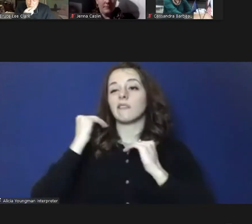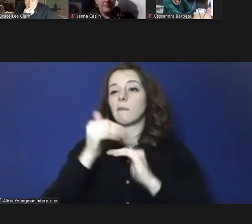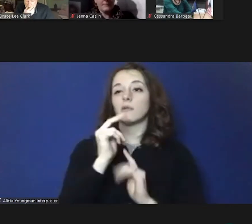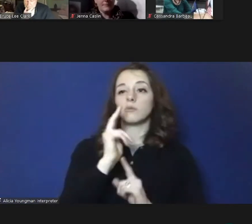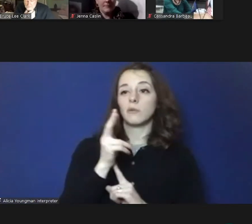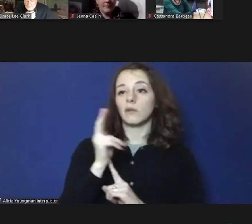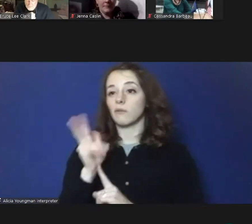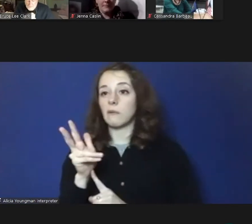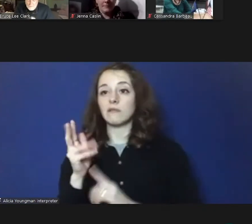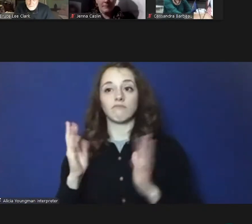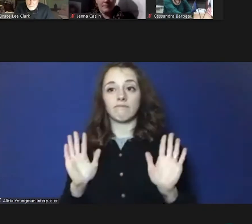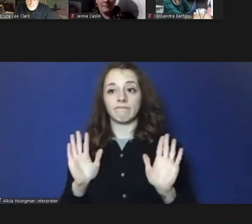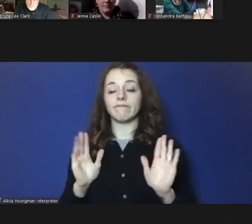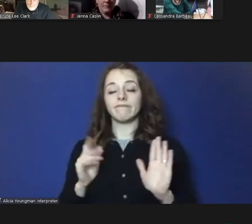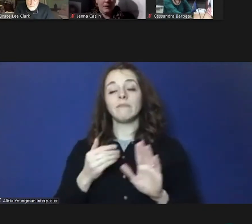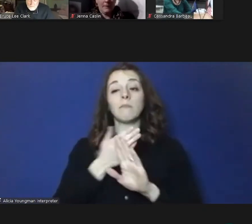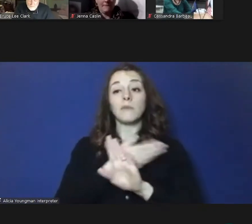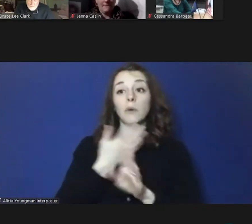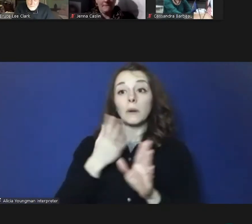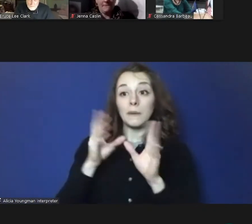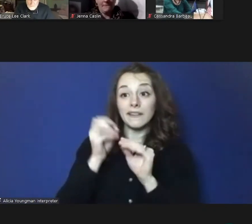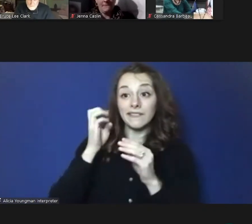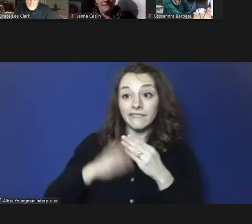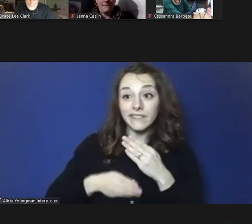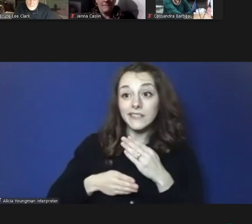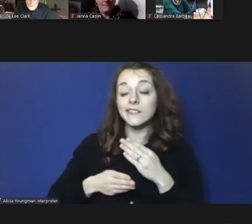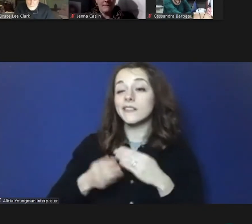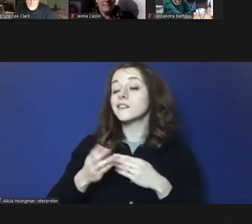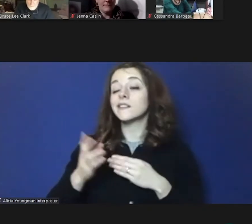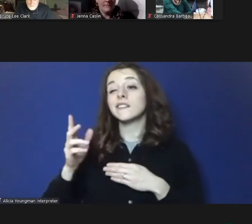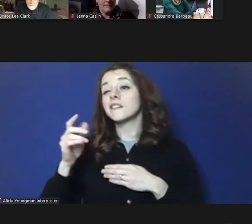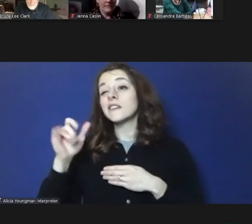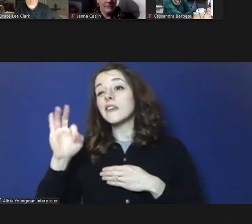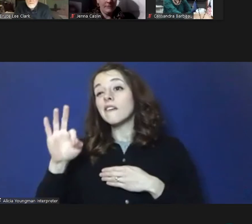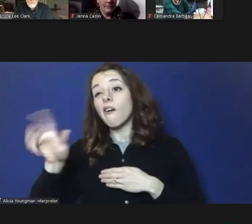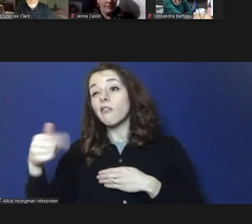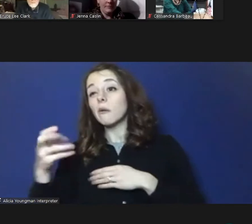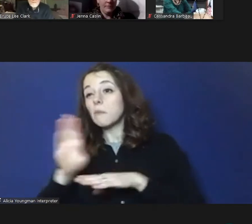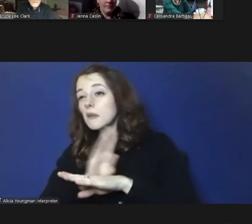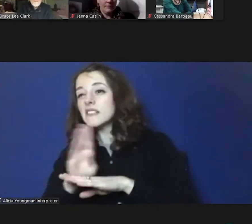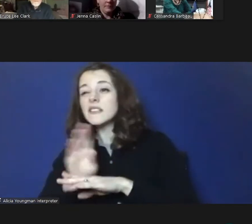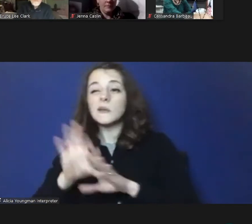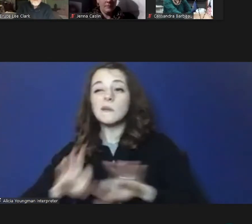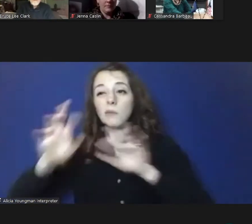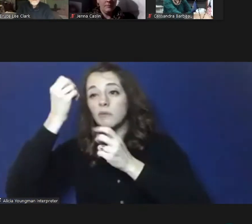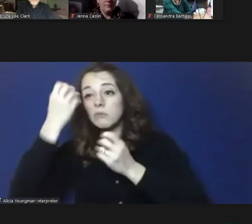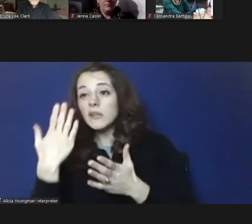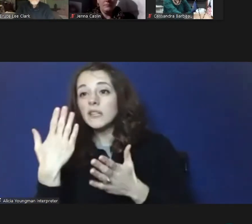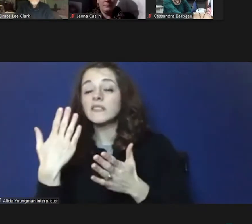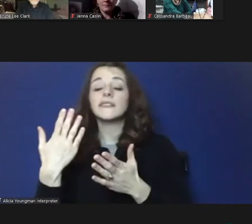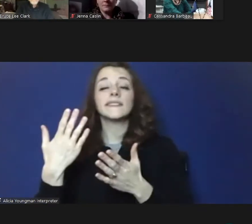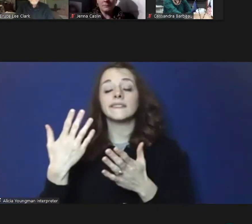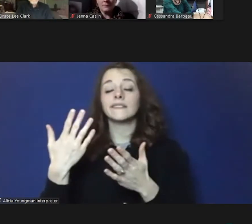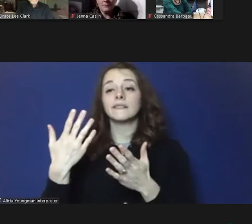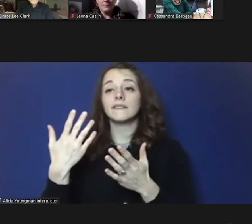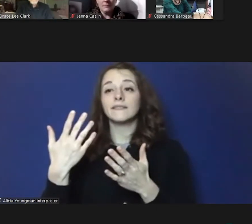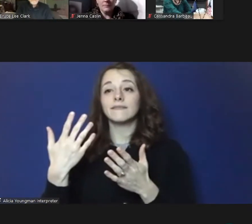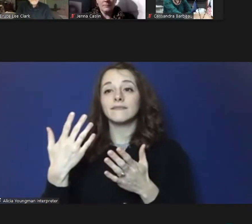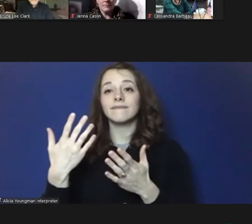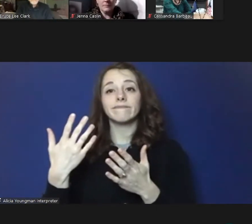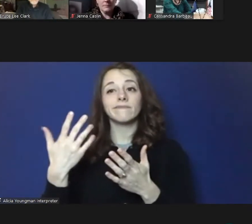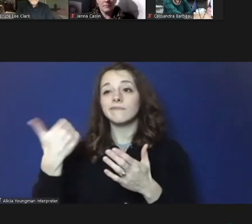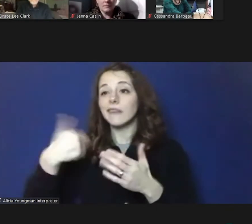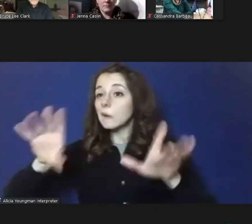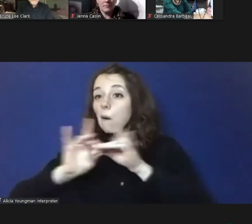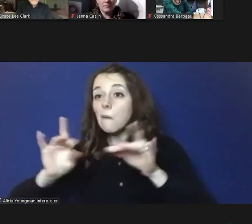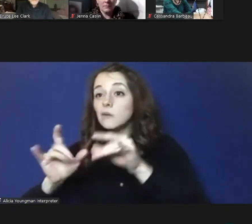of the meeting before adjournment, if there is any other business that needs to be transacted or anything that can be said that